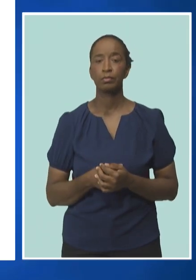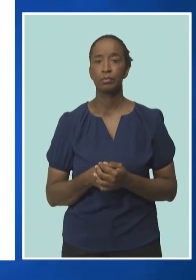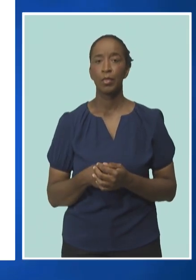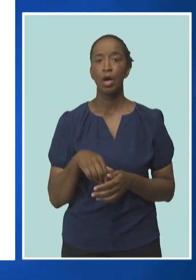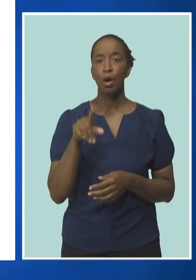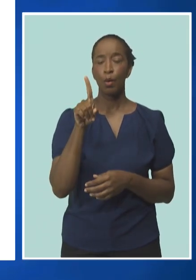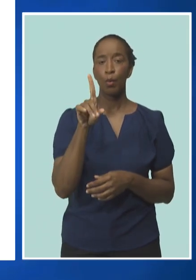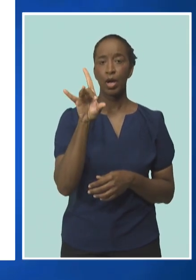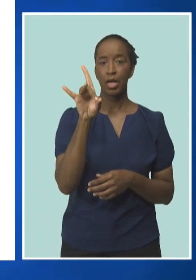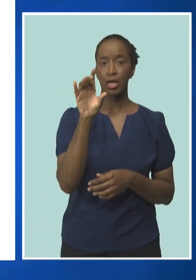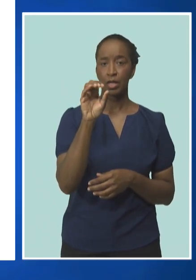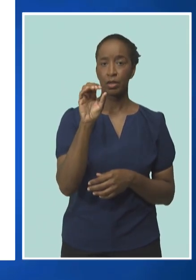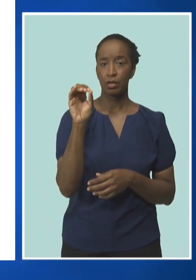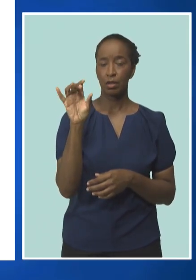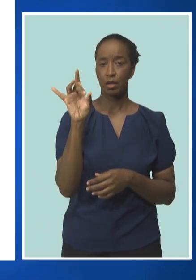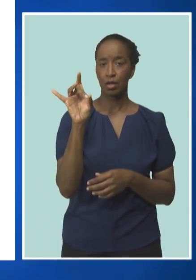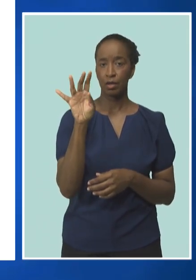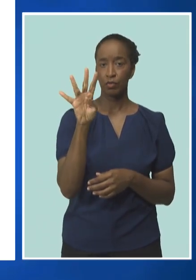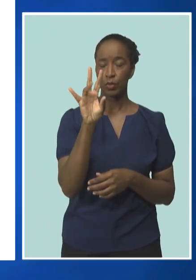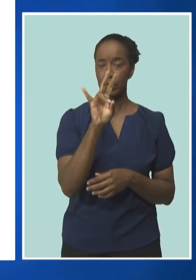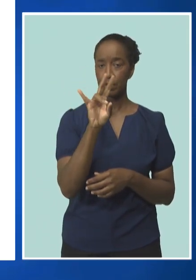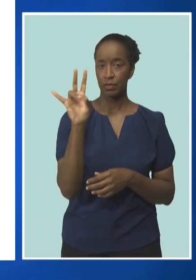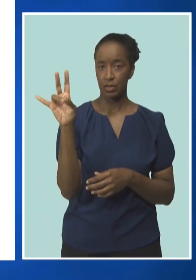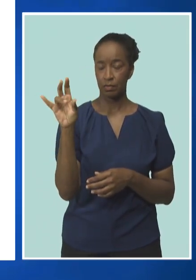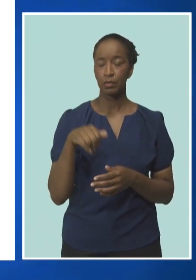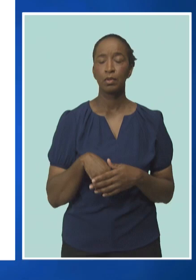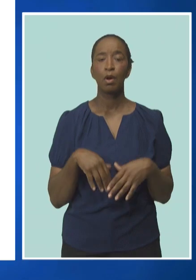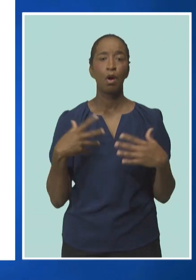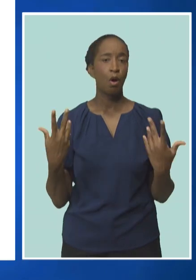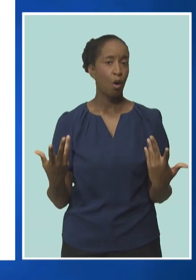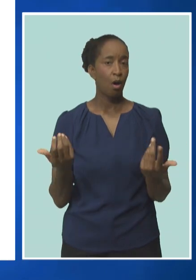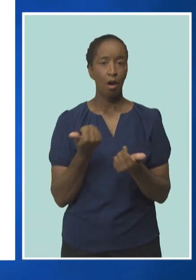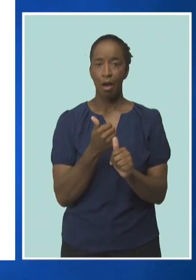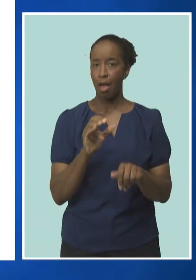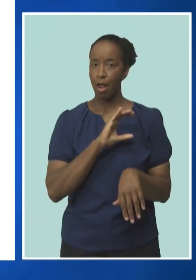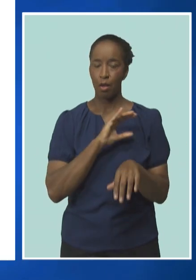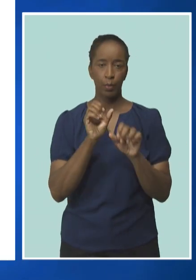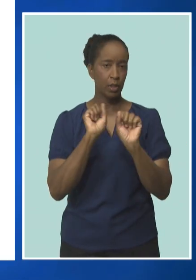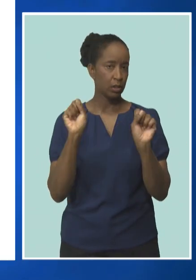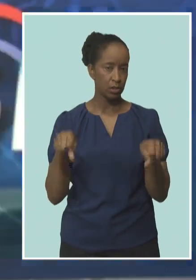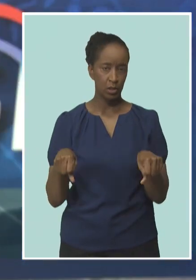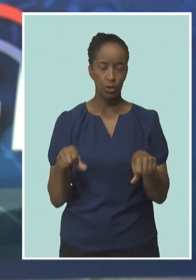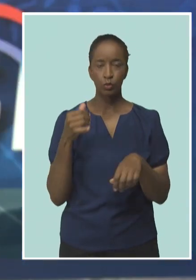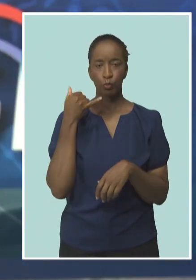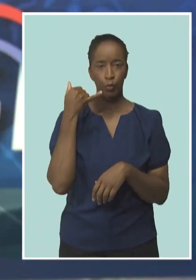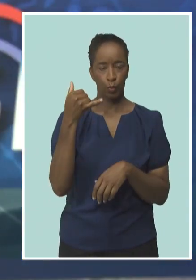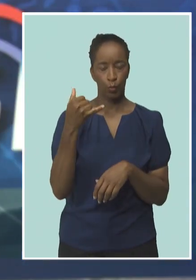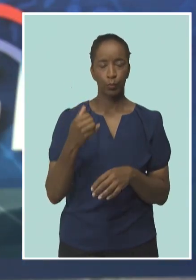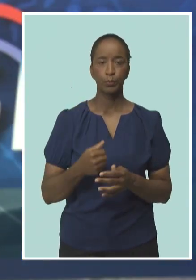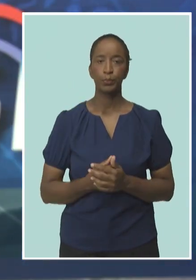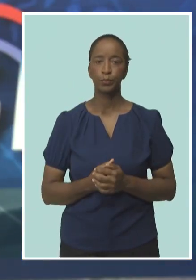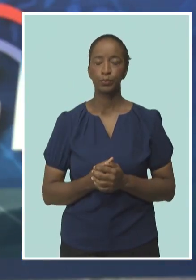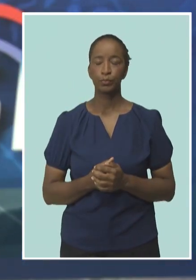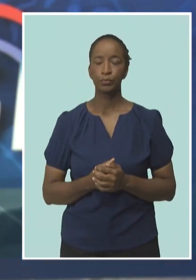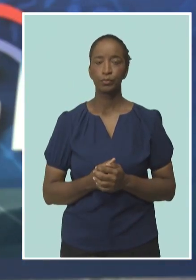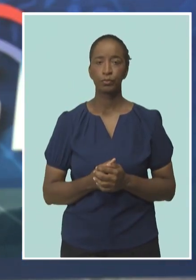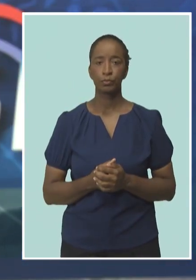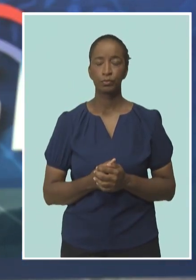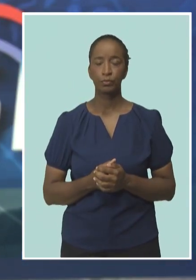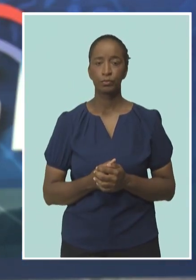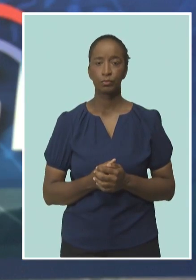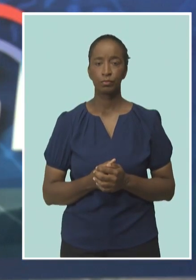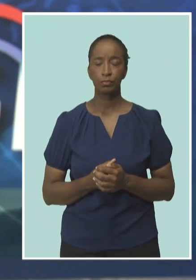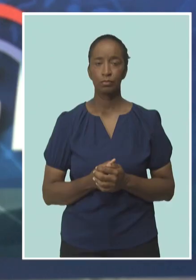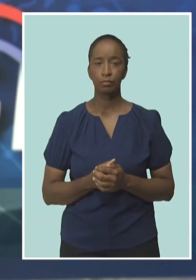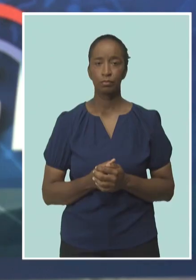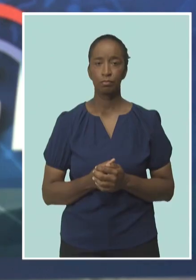Stoppers at 1-800-8477, or call the nearest police station. As the Barbados remains